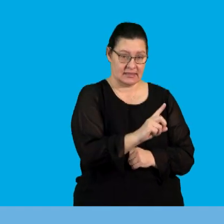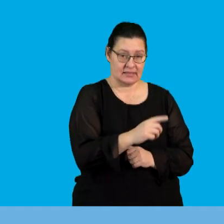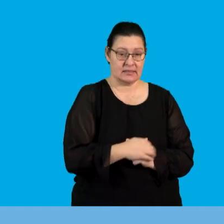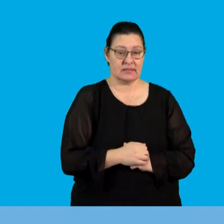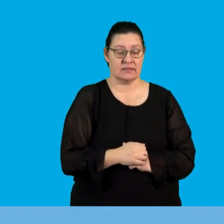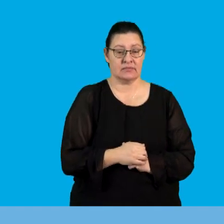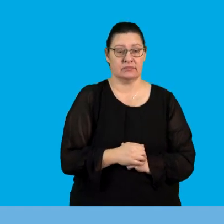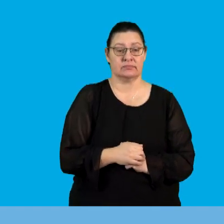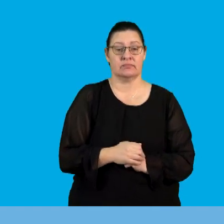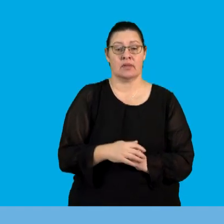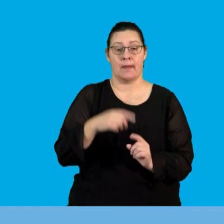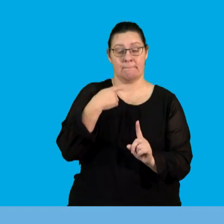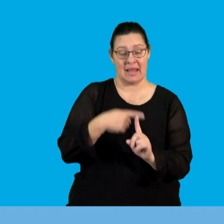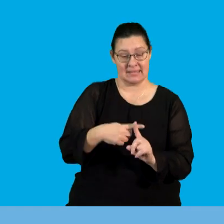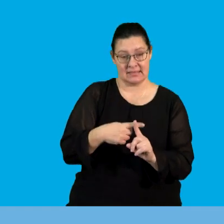acid